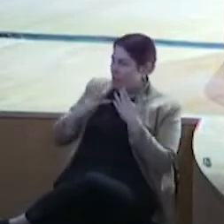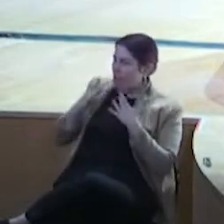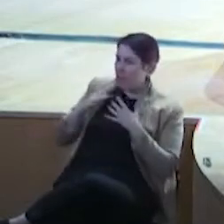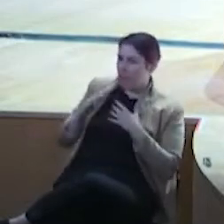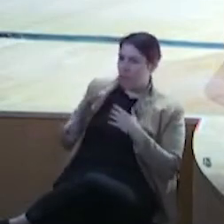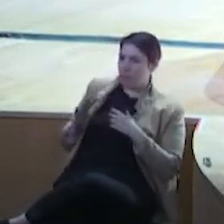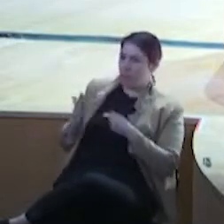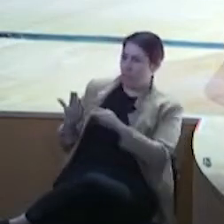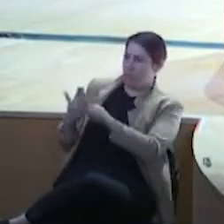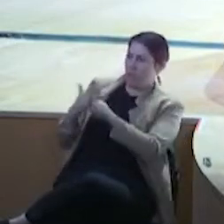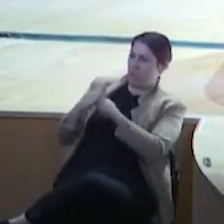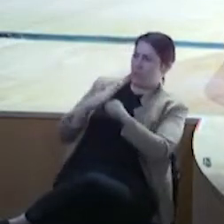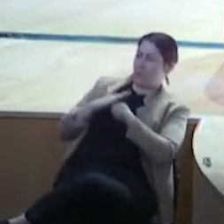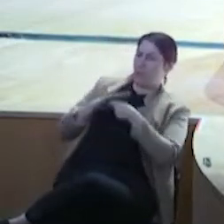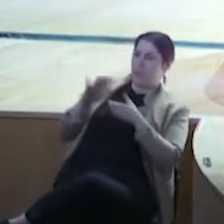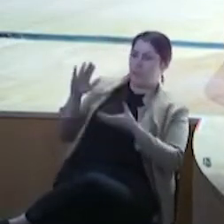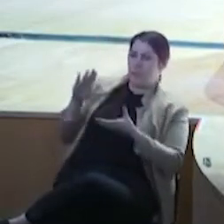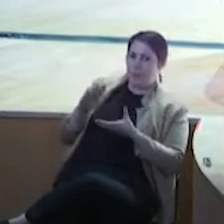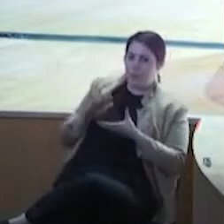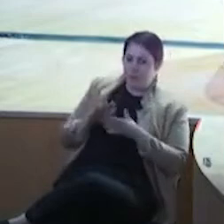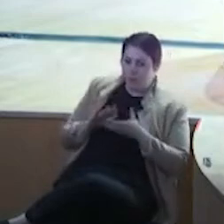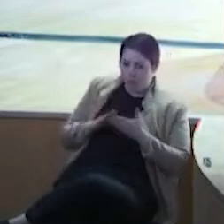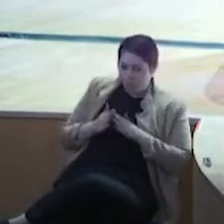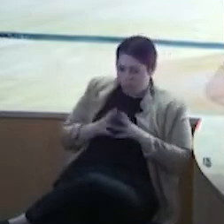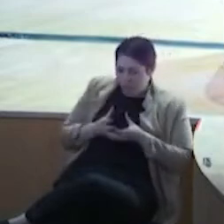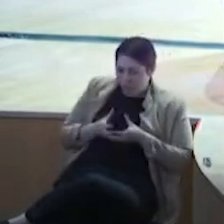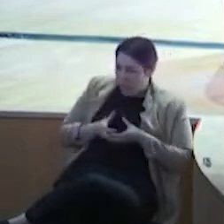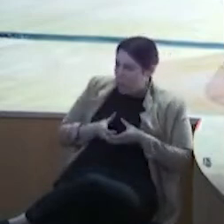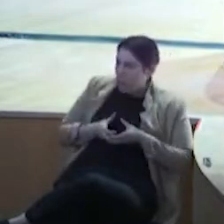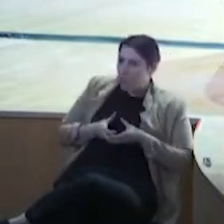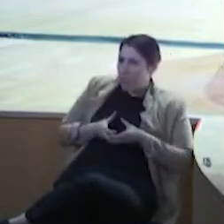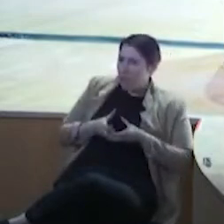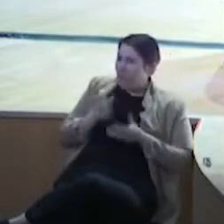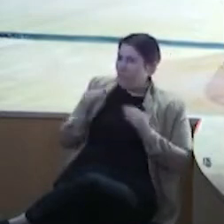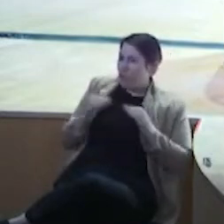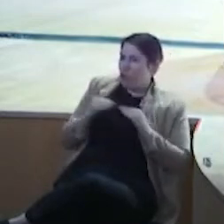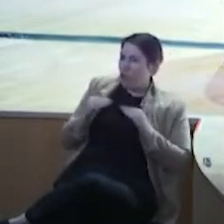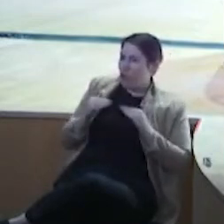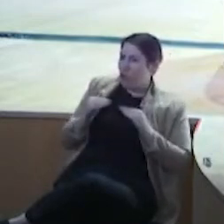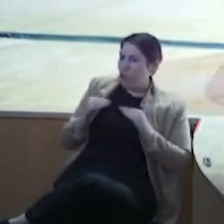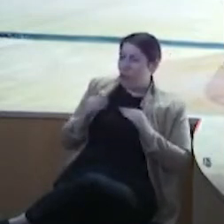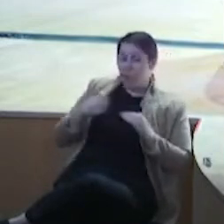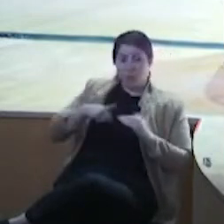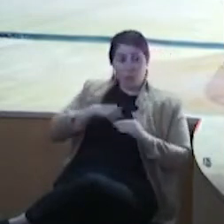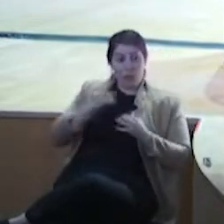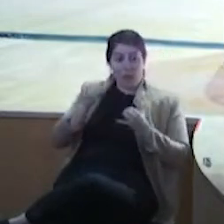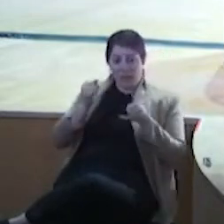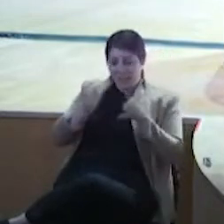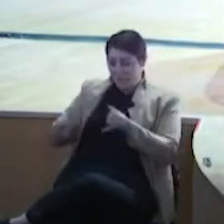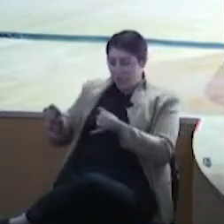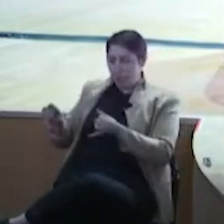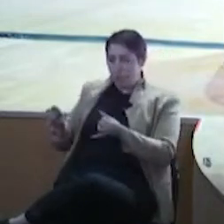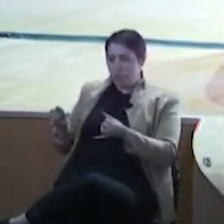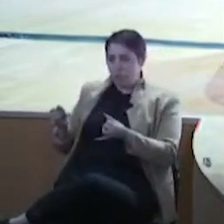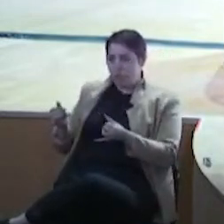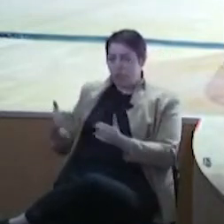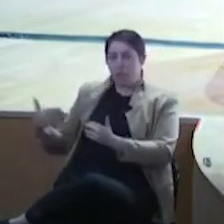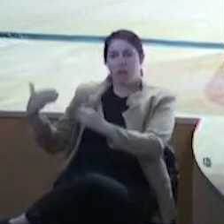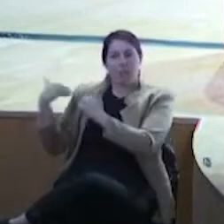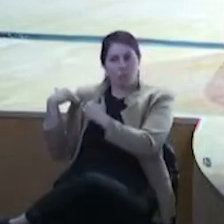And I don't think it's fair. I think that we as individuals have got an environmental